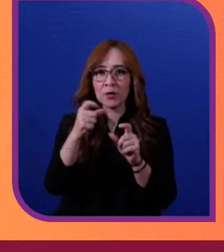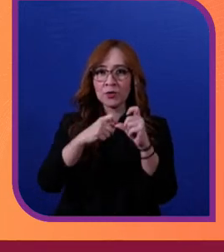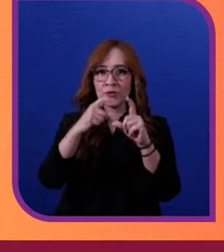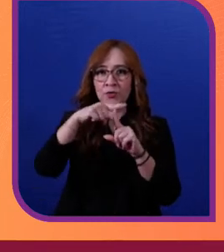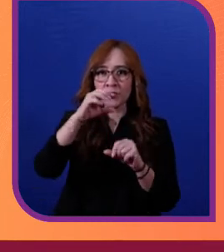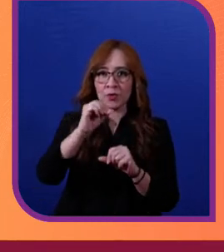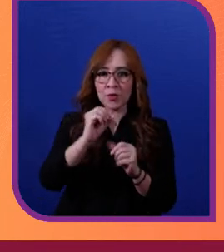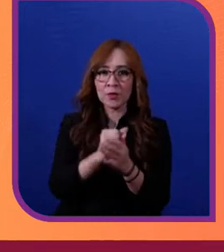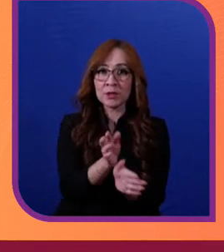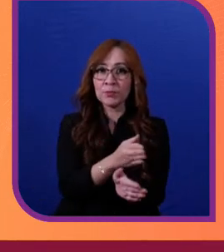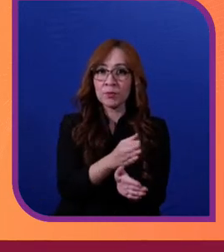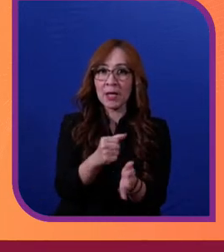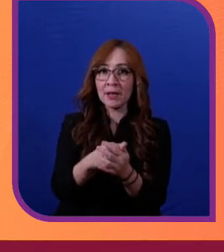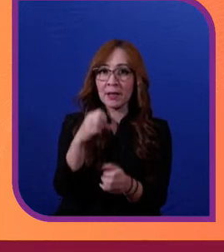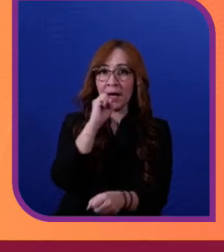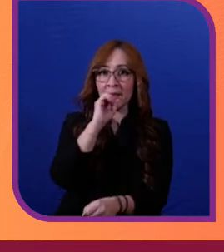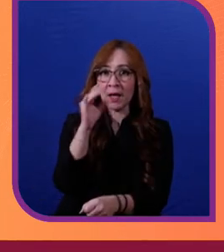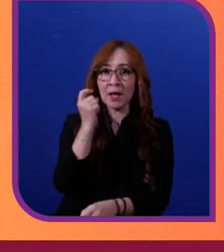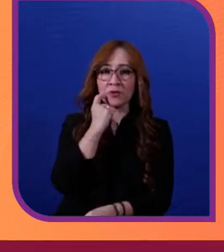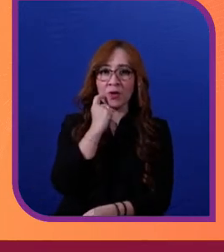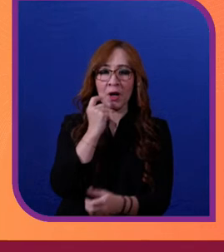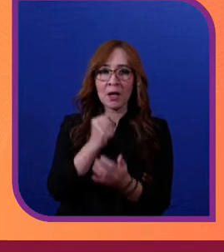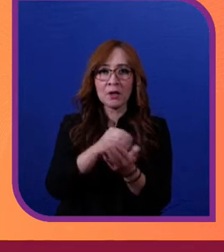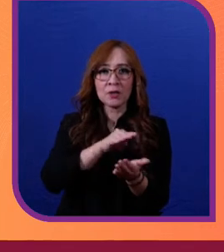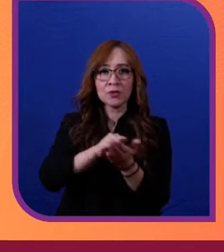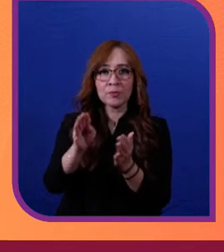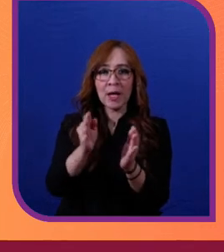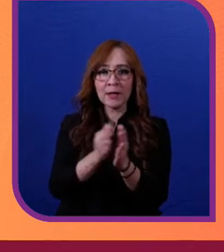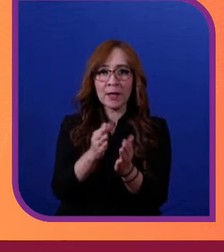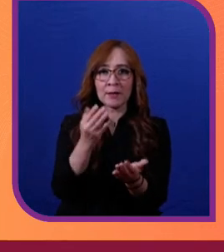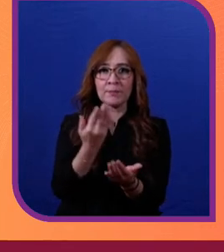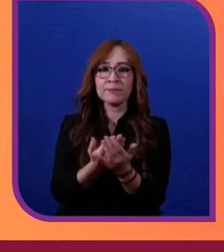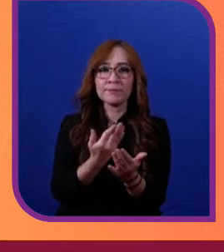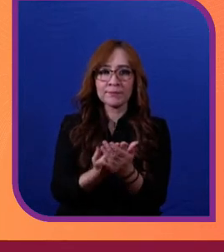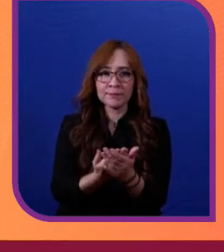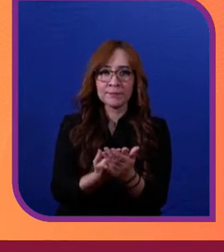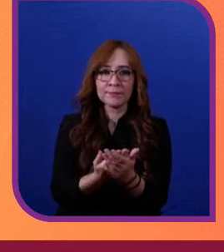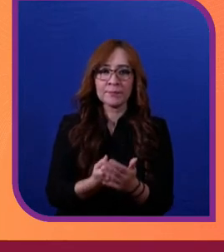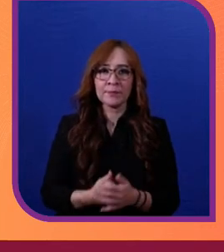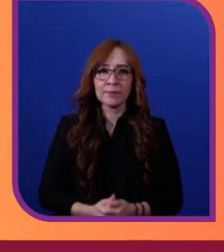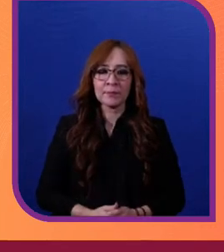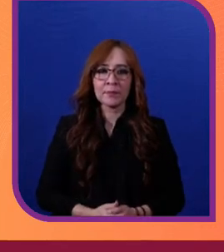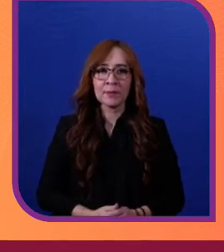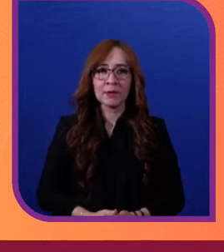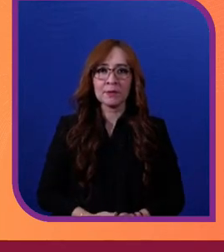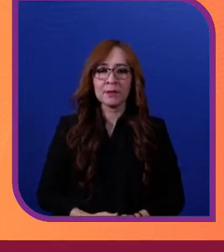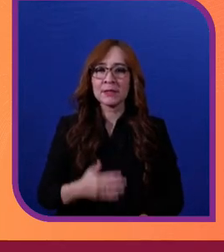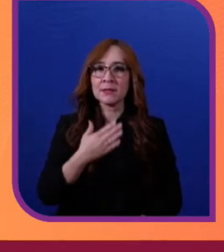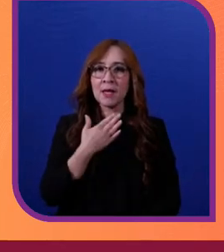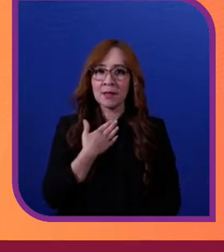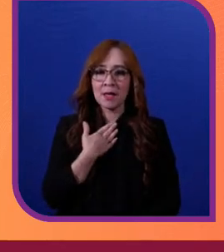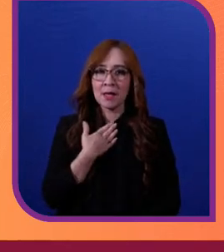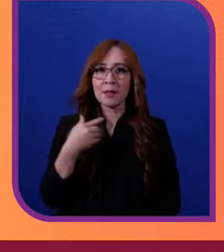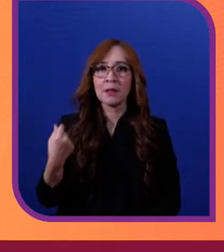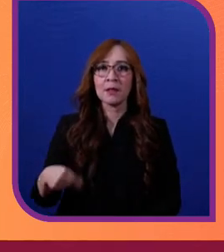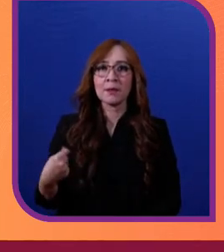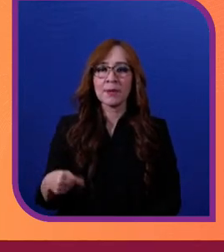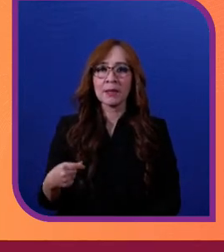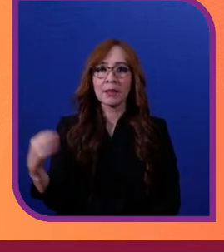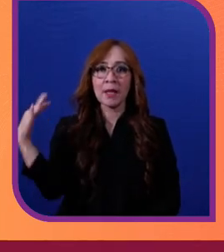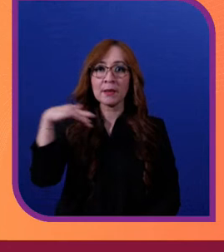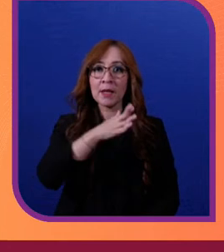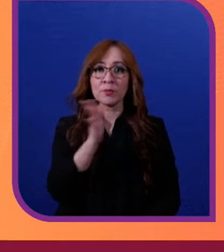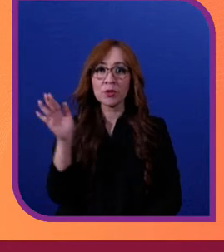the supplied by this is actually i'm from memilih of transport Hiphop Indonesia